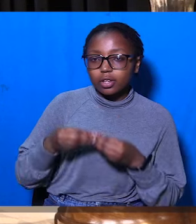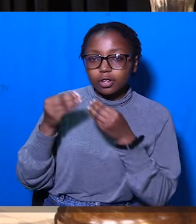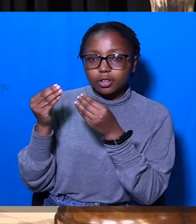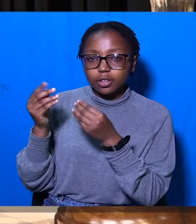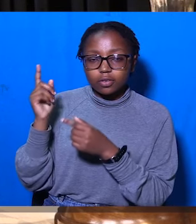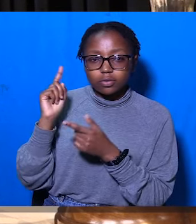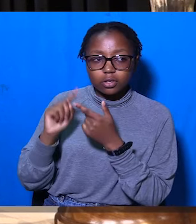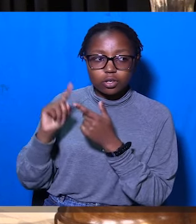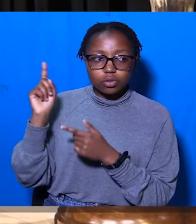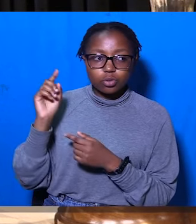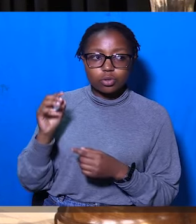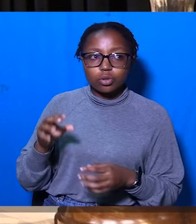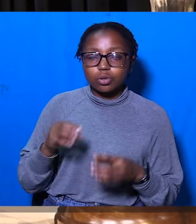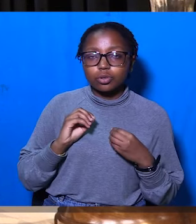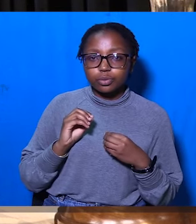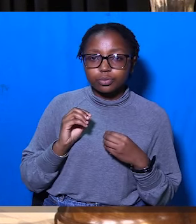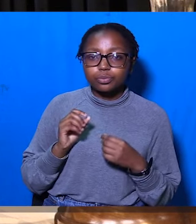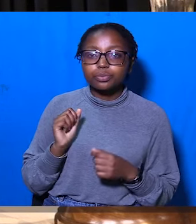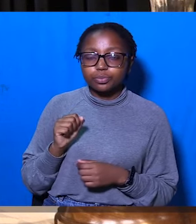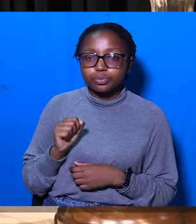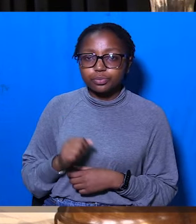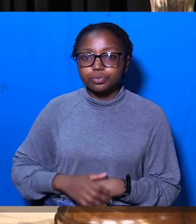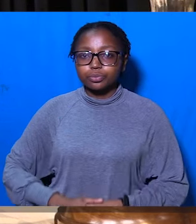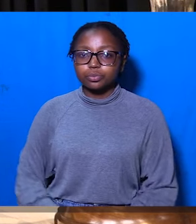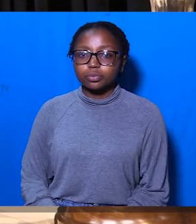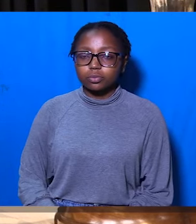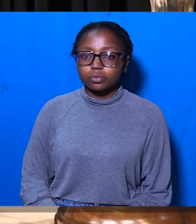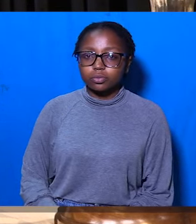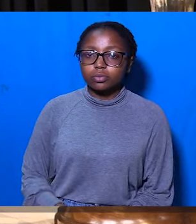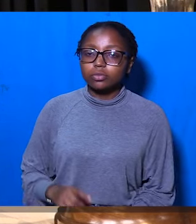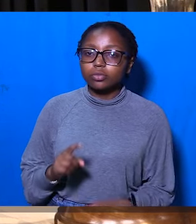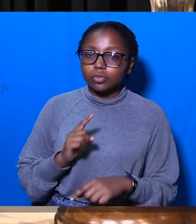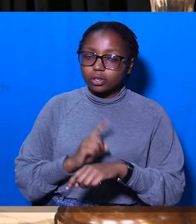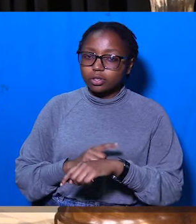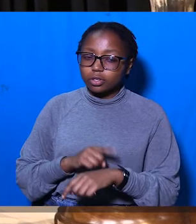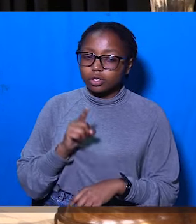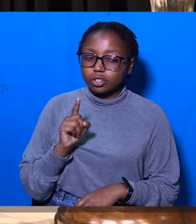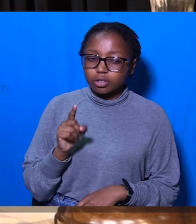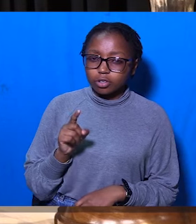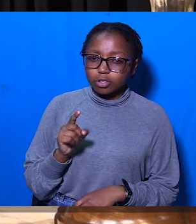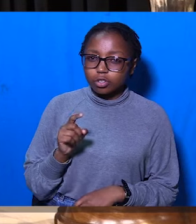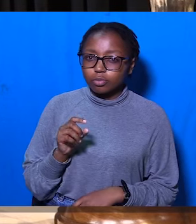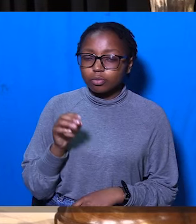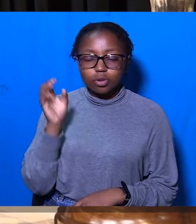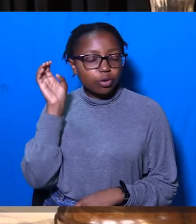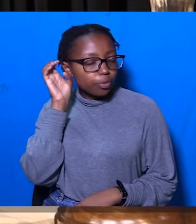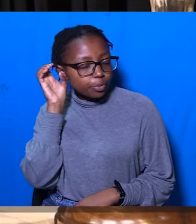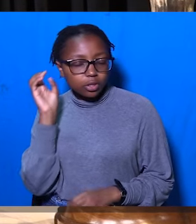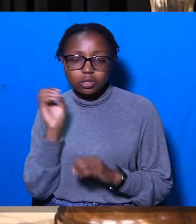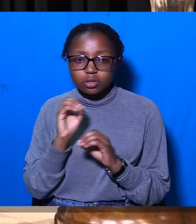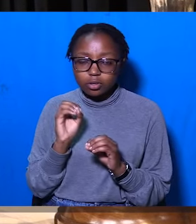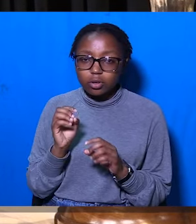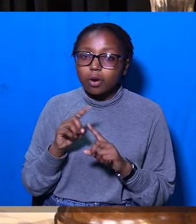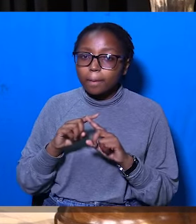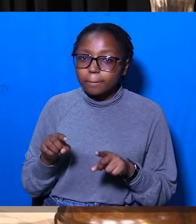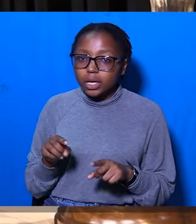Verse 30. For as you were once disobedient to God, yet now obtained mercy through their obedience, even so